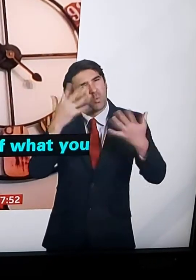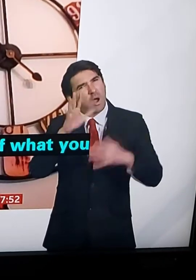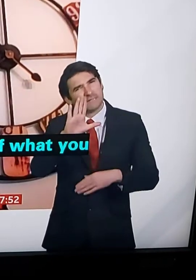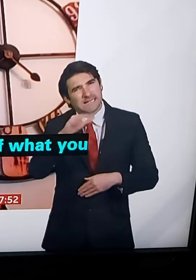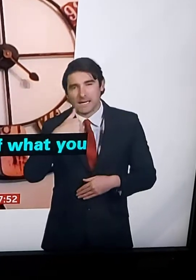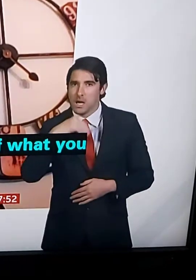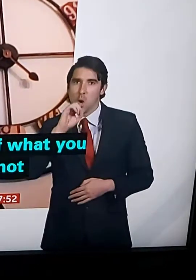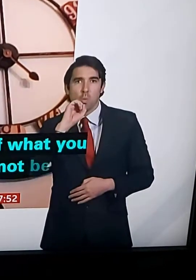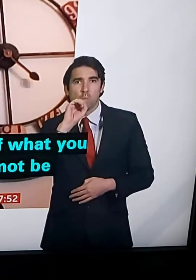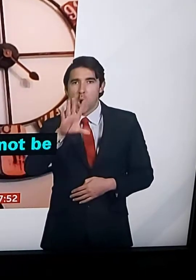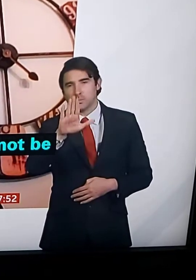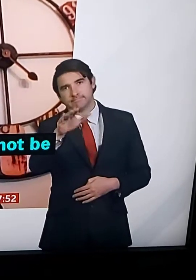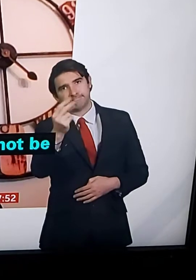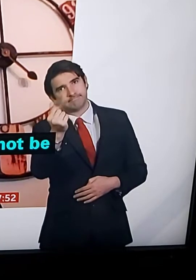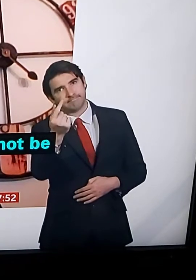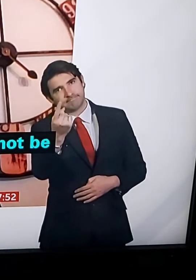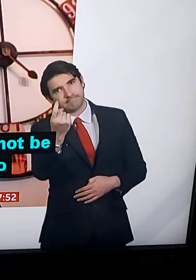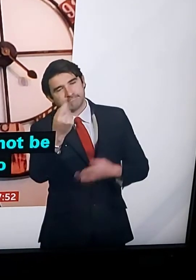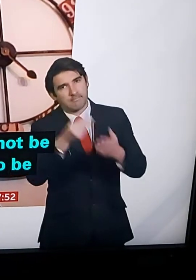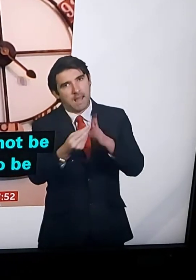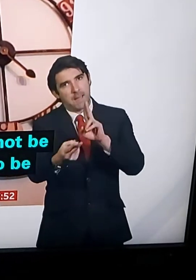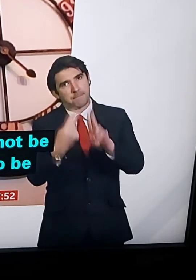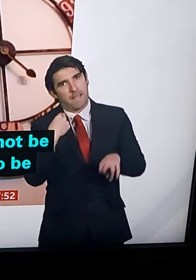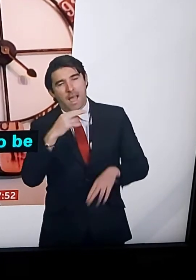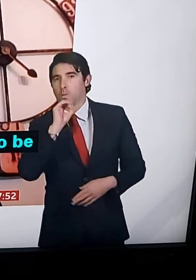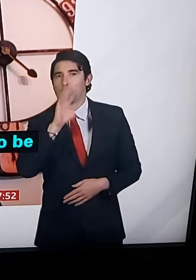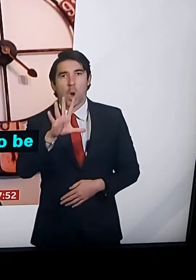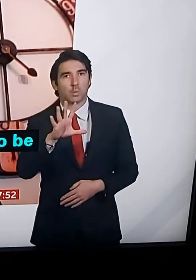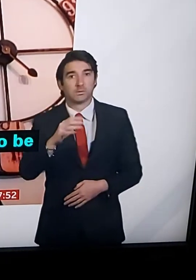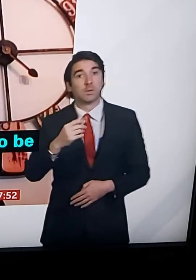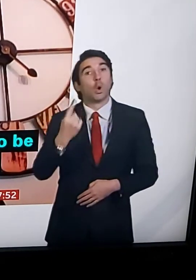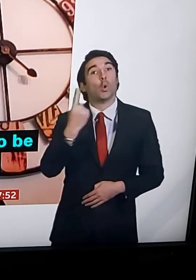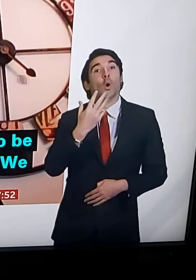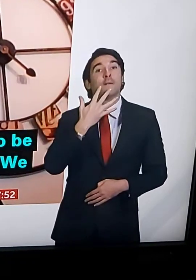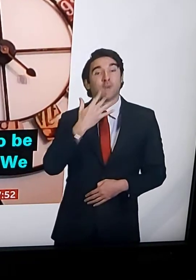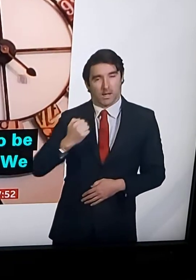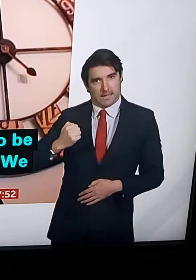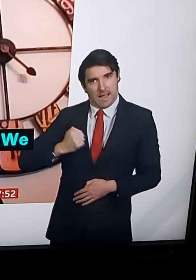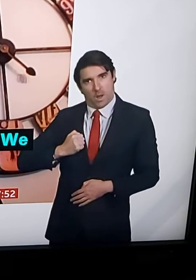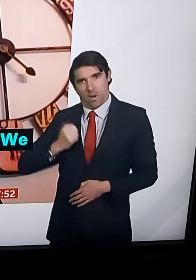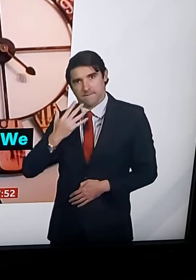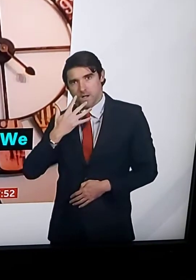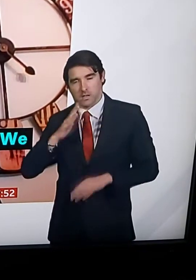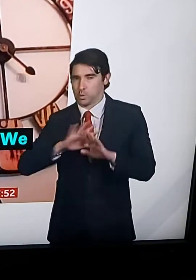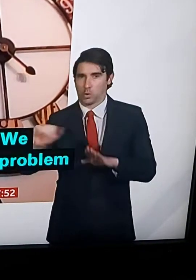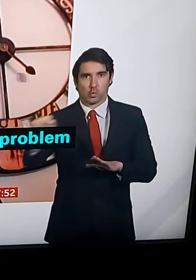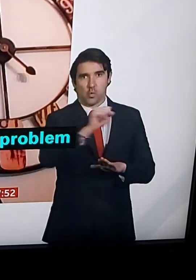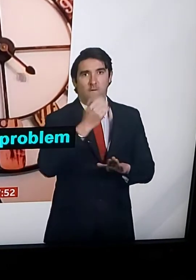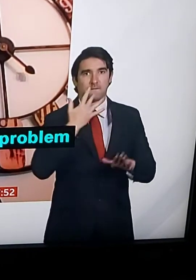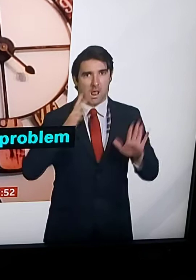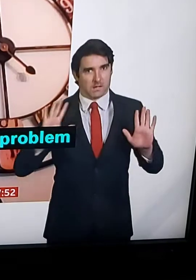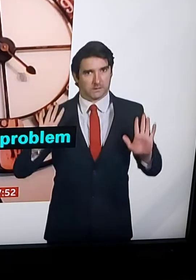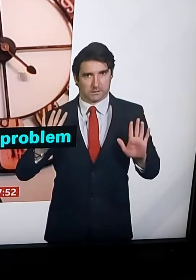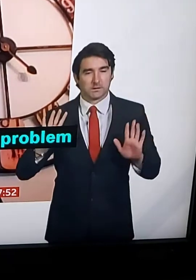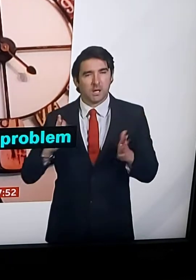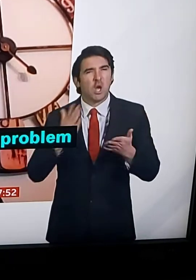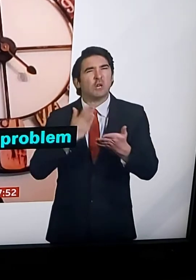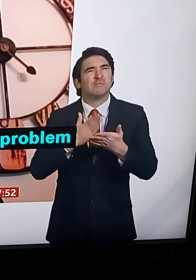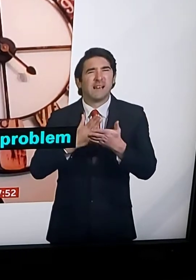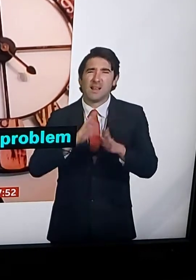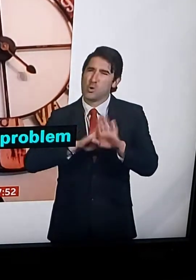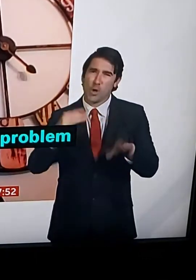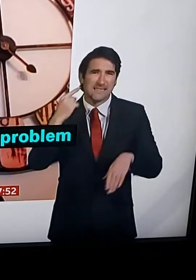not going to be asking for that money back. We recognise that that was our problem as we put the scheme into live at such speed.